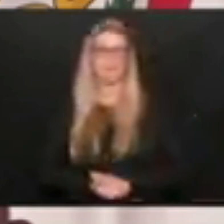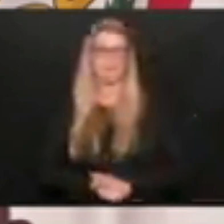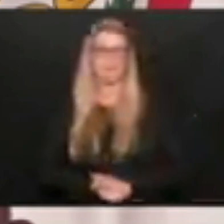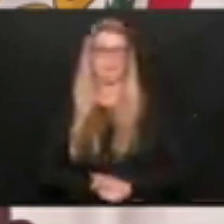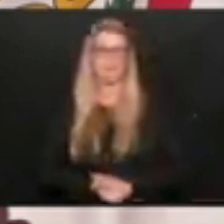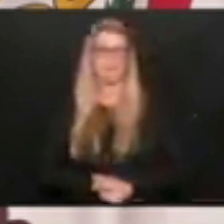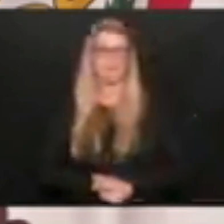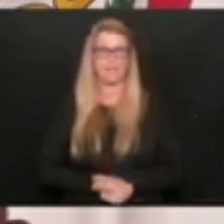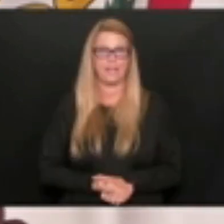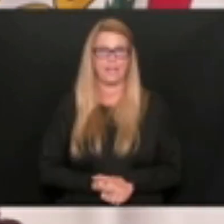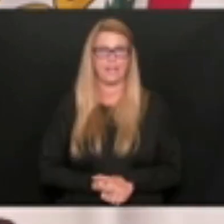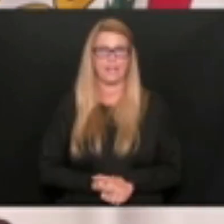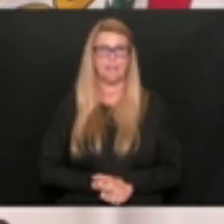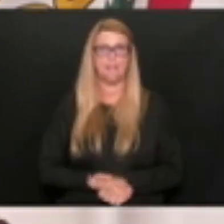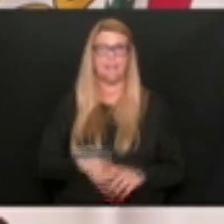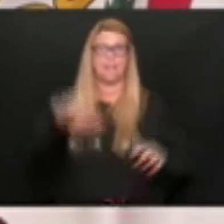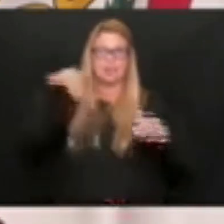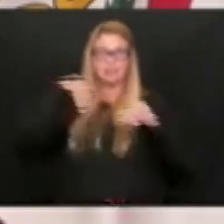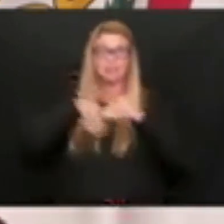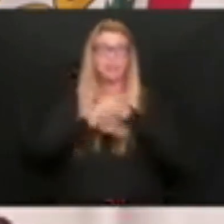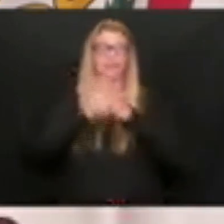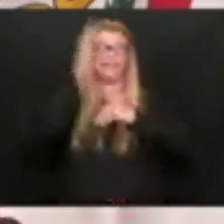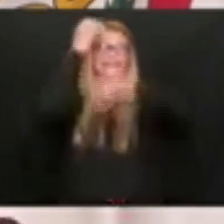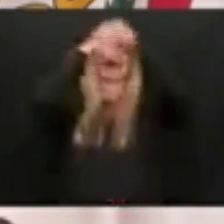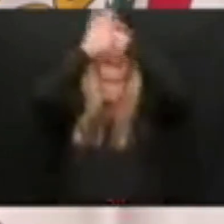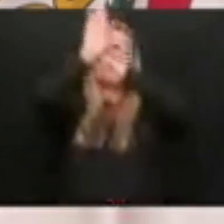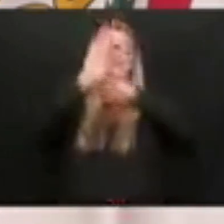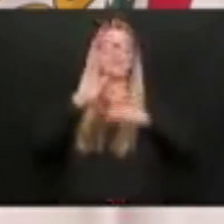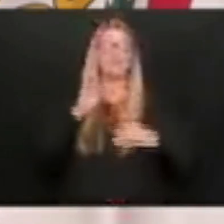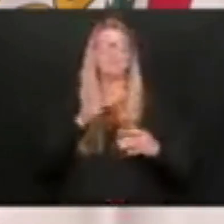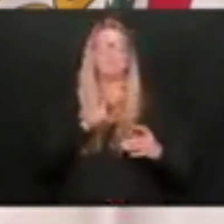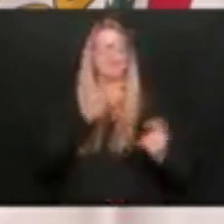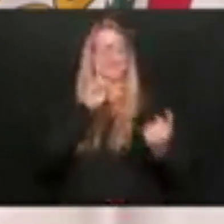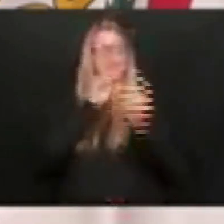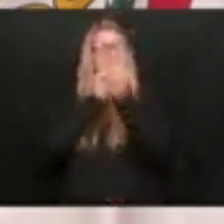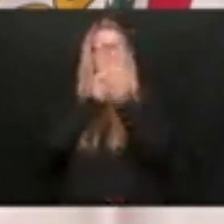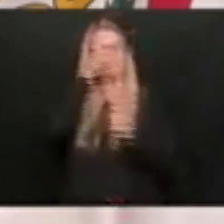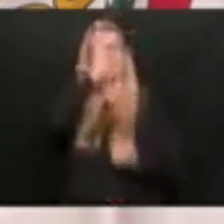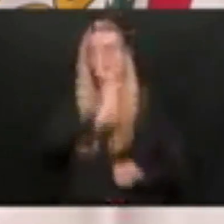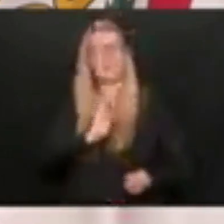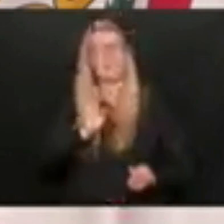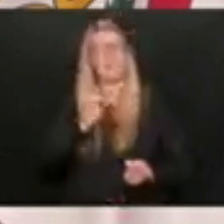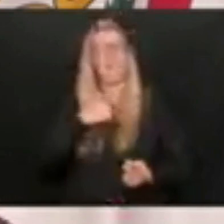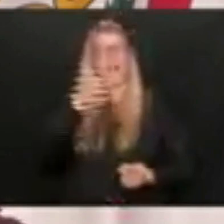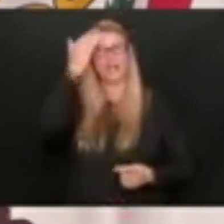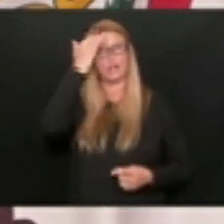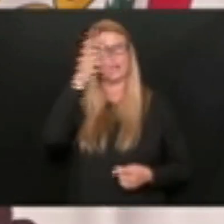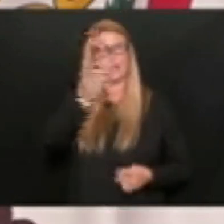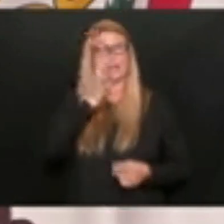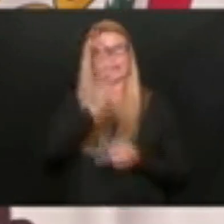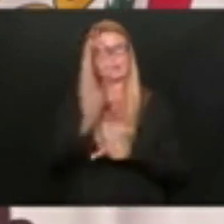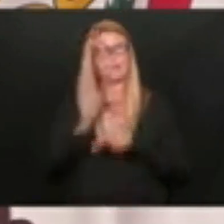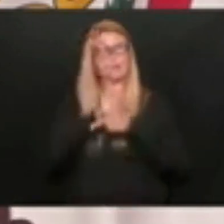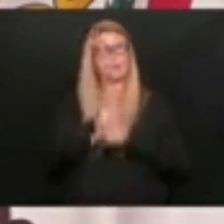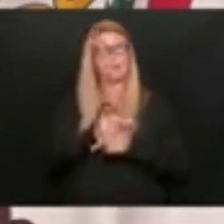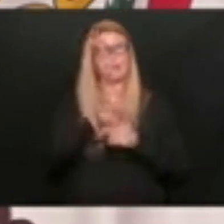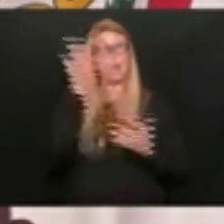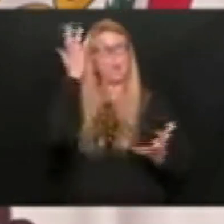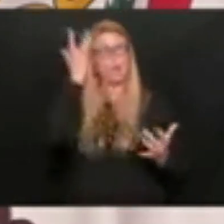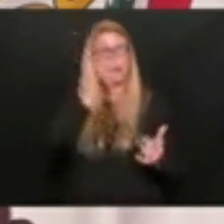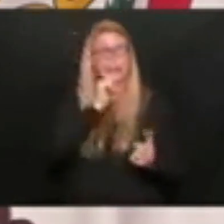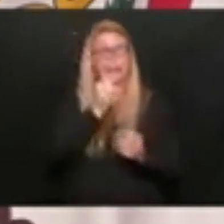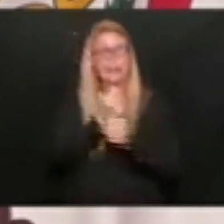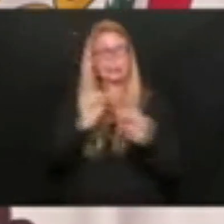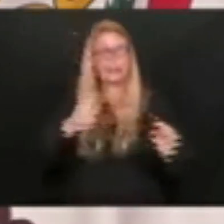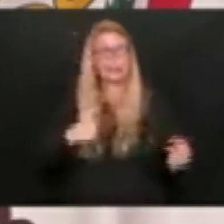And then when he was going through the pearly gates of heaven, he looked right at God and said, "God, I knew you'd take care of me. Why in the world didn't you take care of